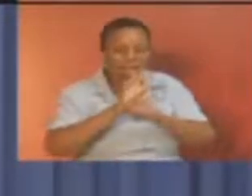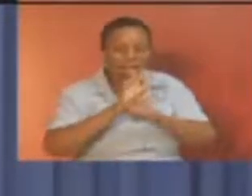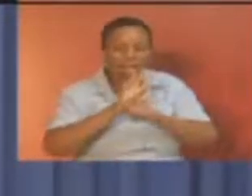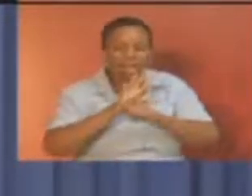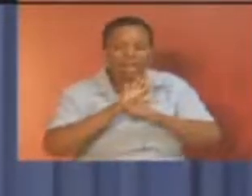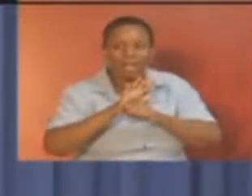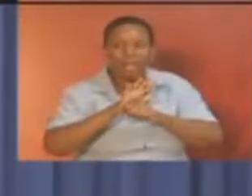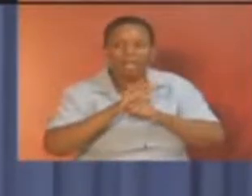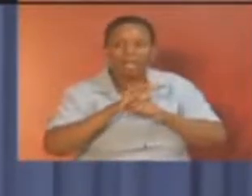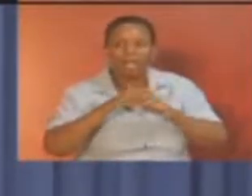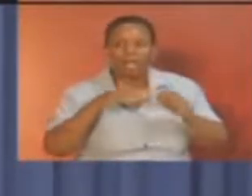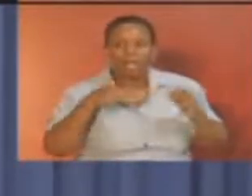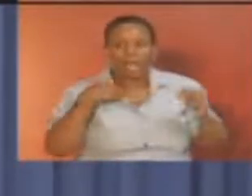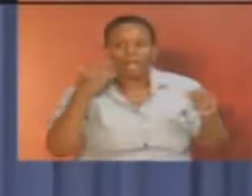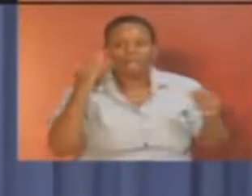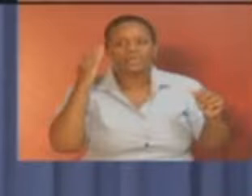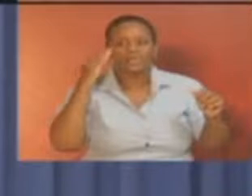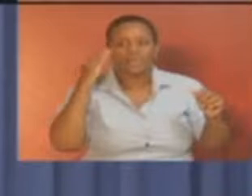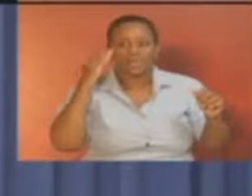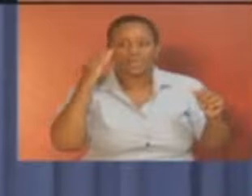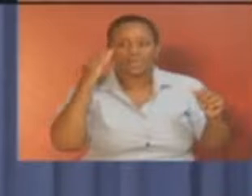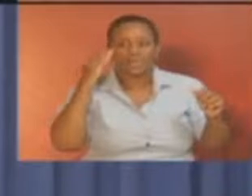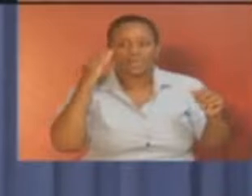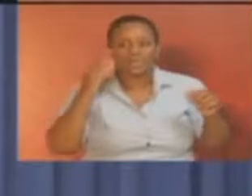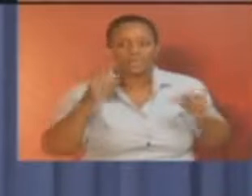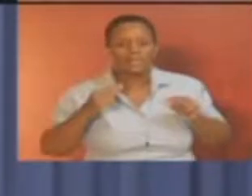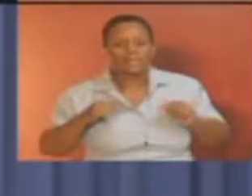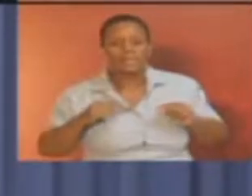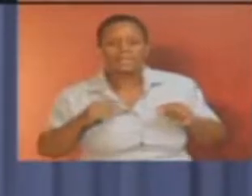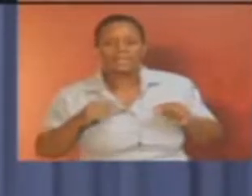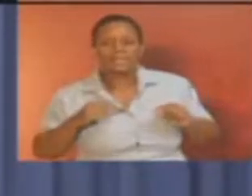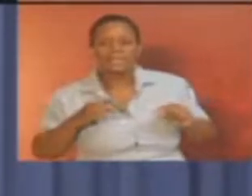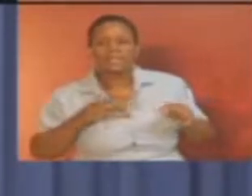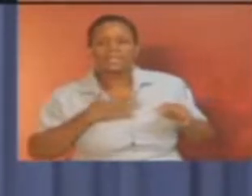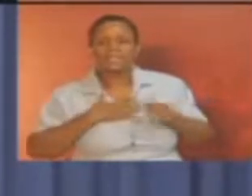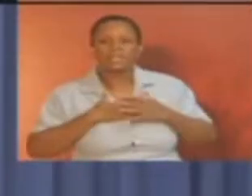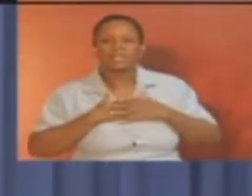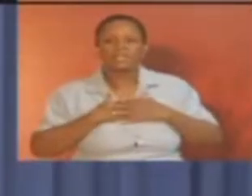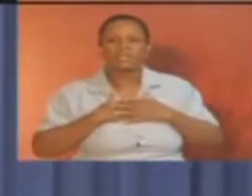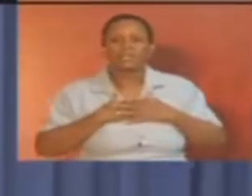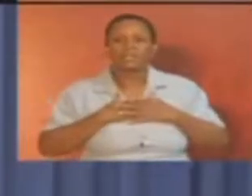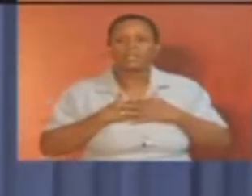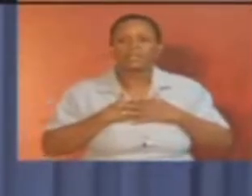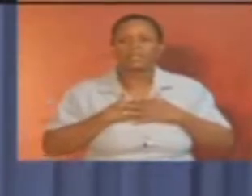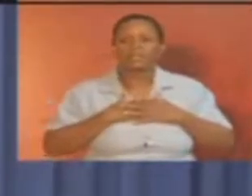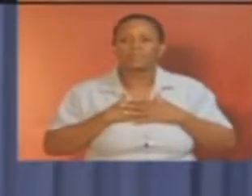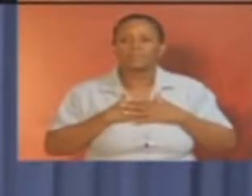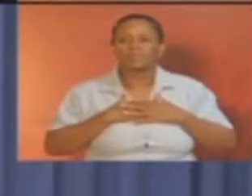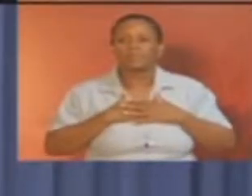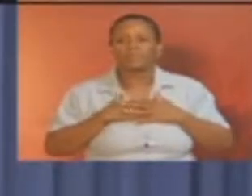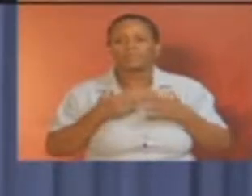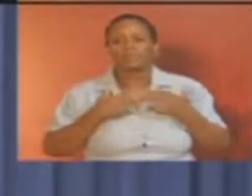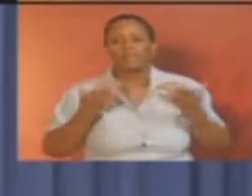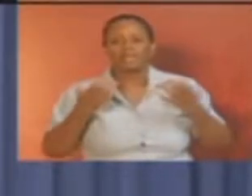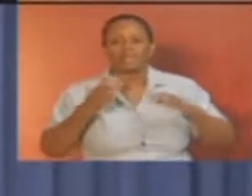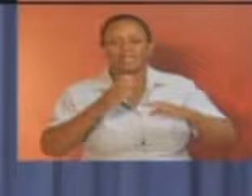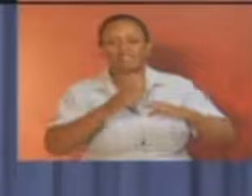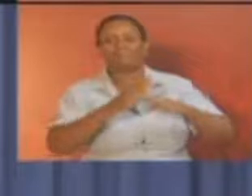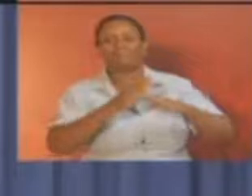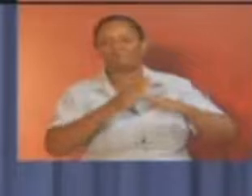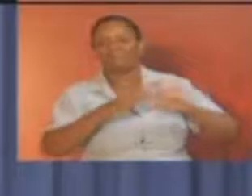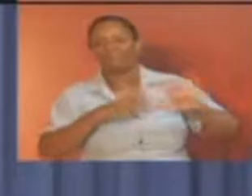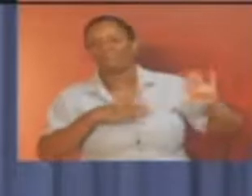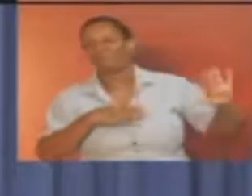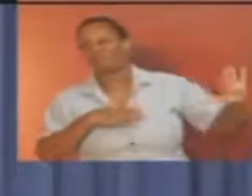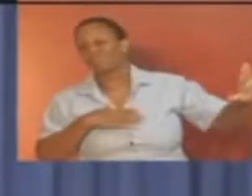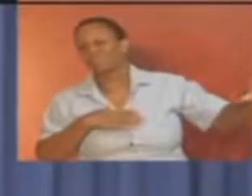of us reaching the place that we're trying to avoid. I think we all should be. Because knowing